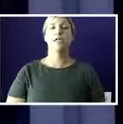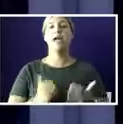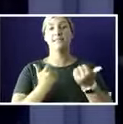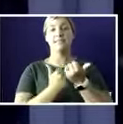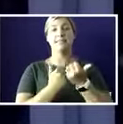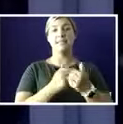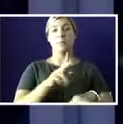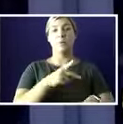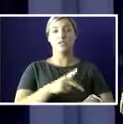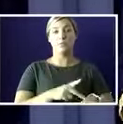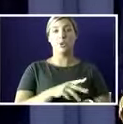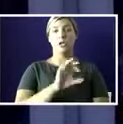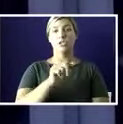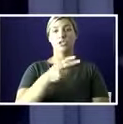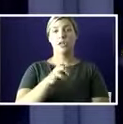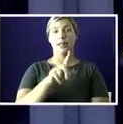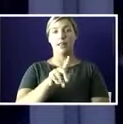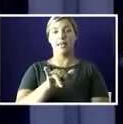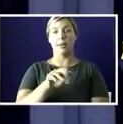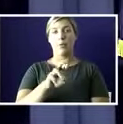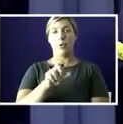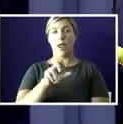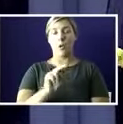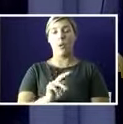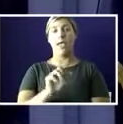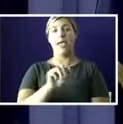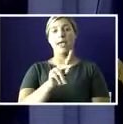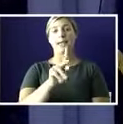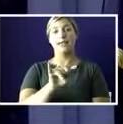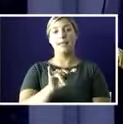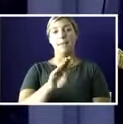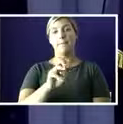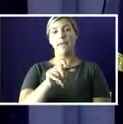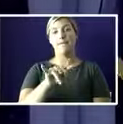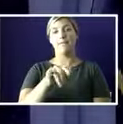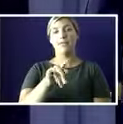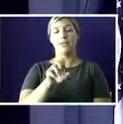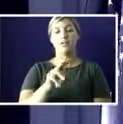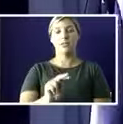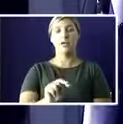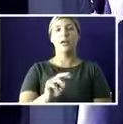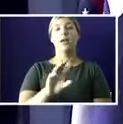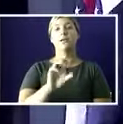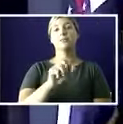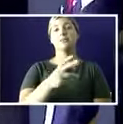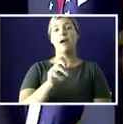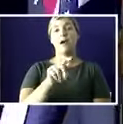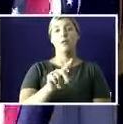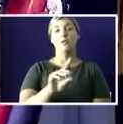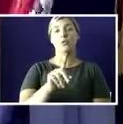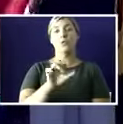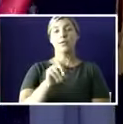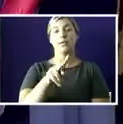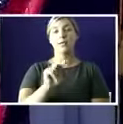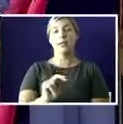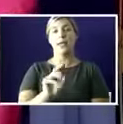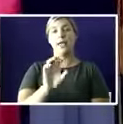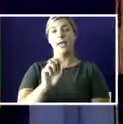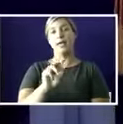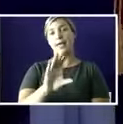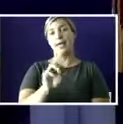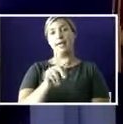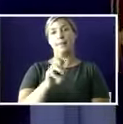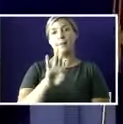Assistant Principals, Shelley Brown, Andy Mayfield, Scott Doolin, Kevin Grover, Caleb Longest.